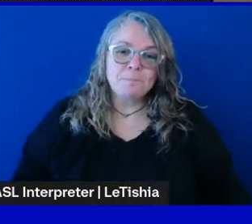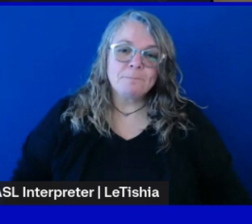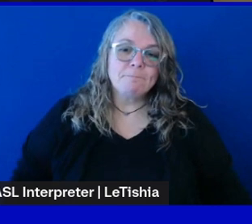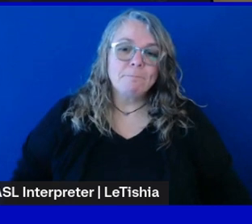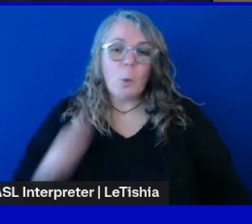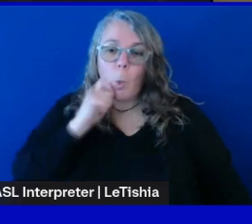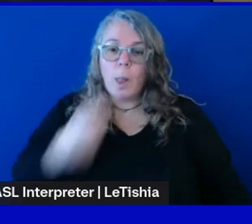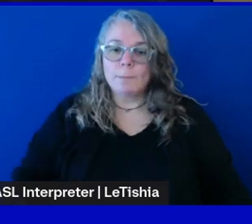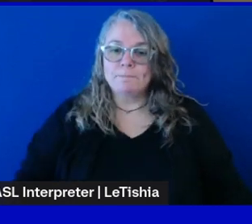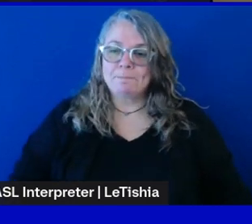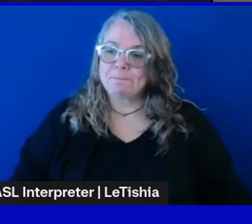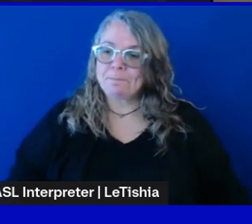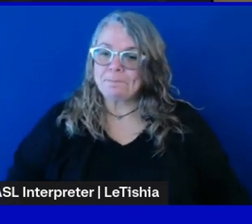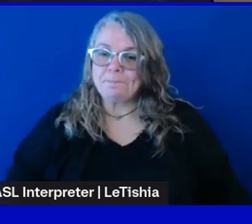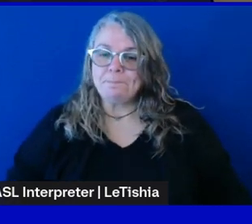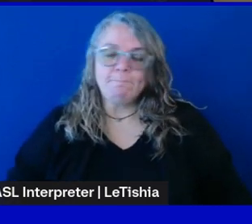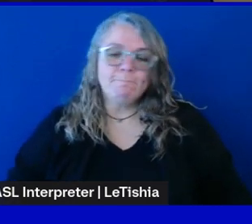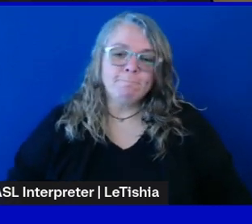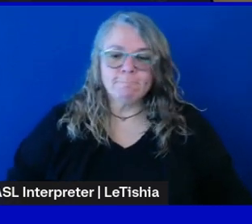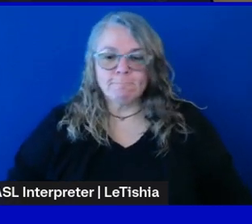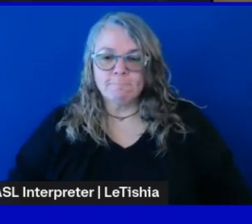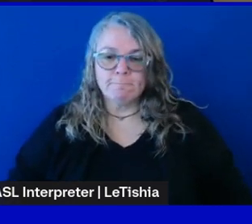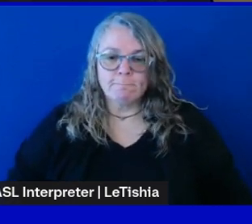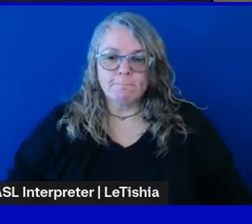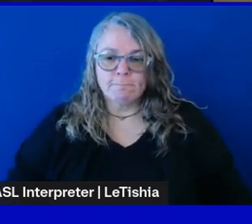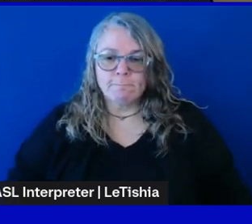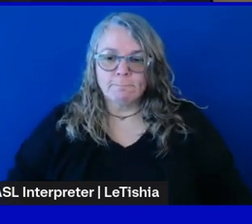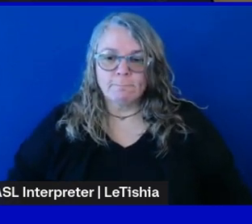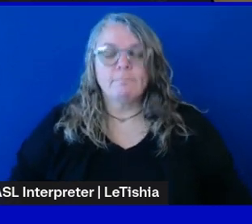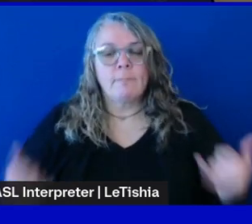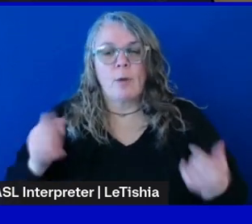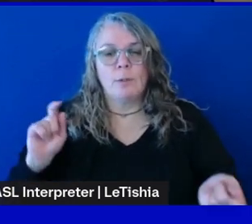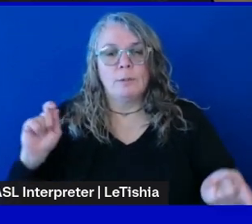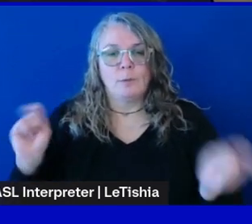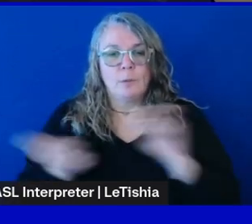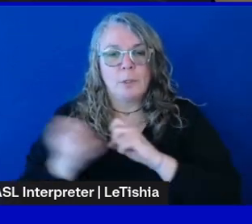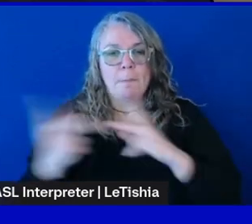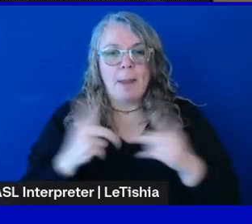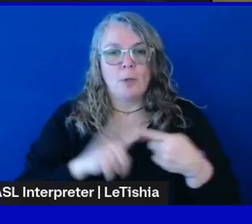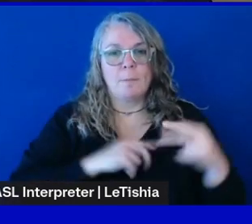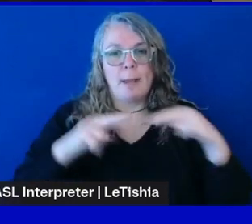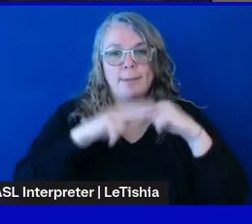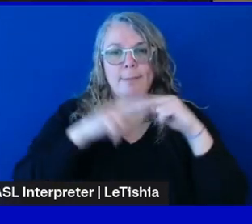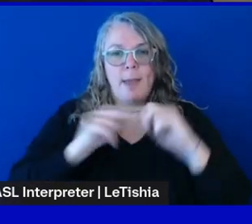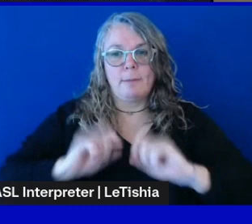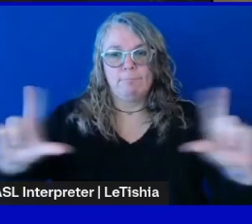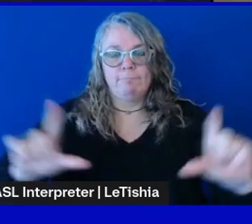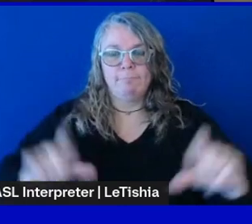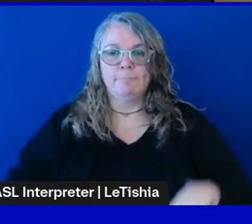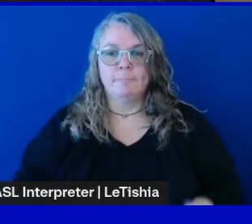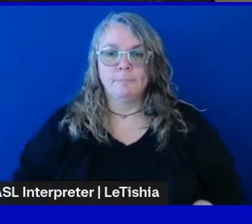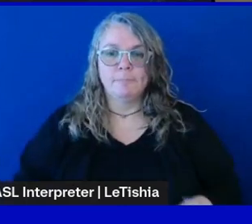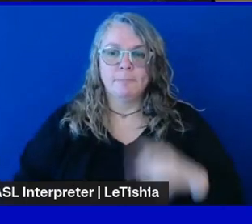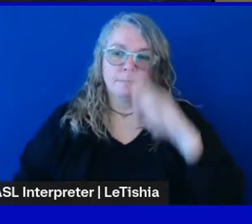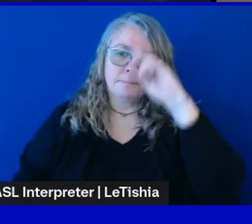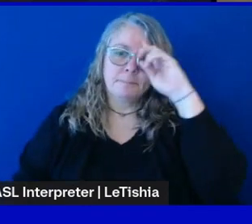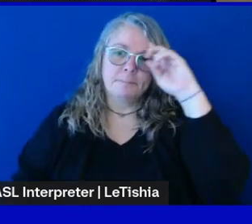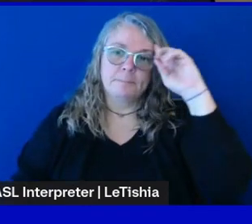Cool. Let me switch back to my slide deck. Here we